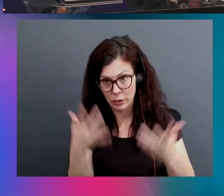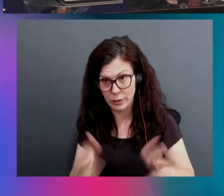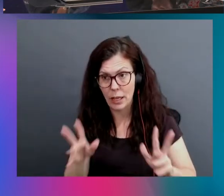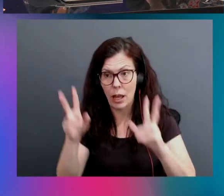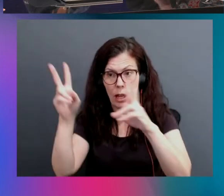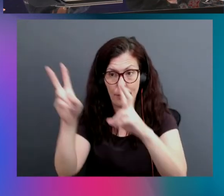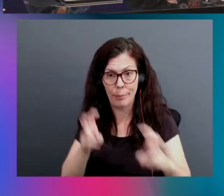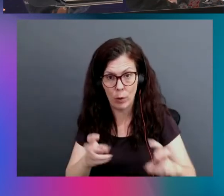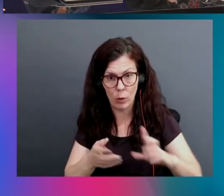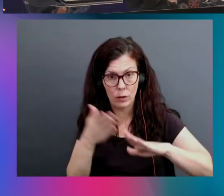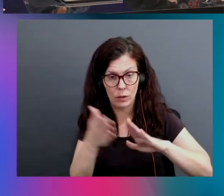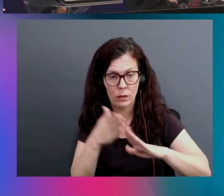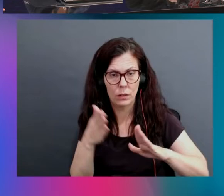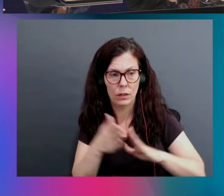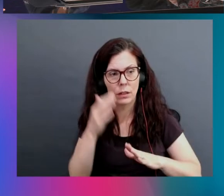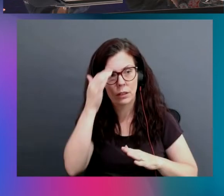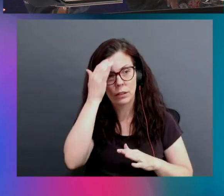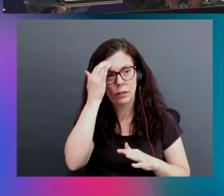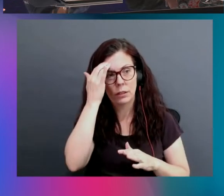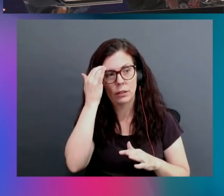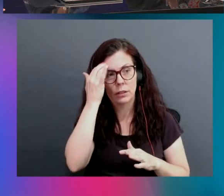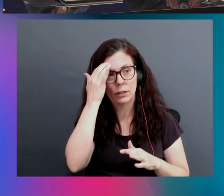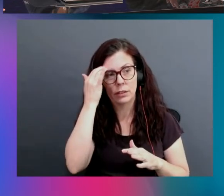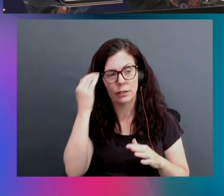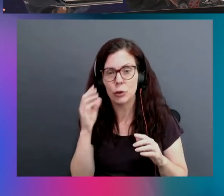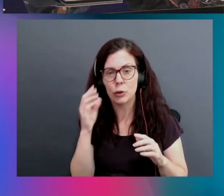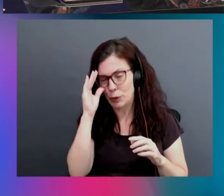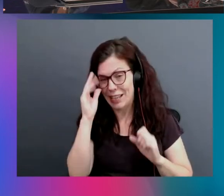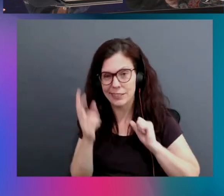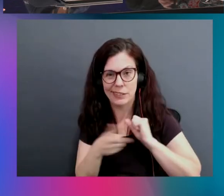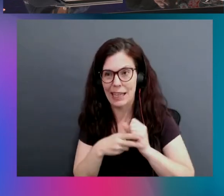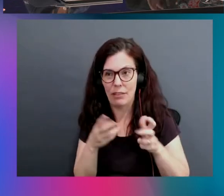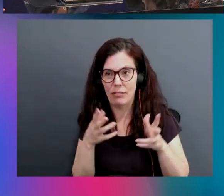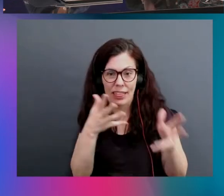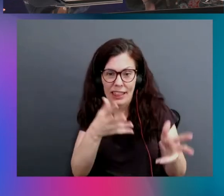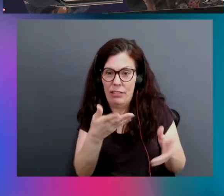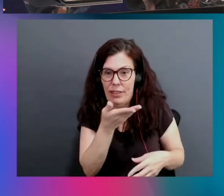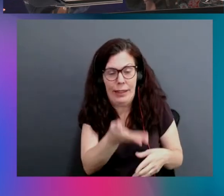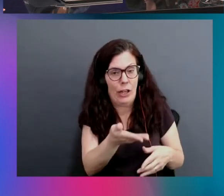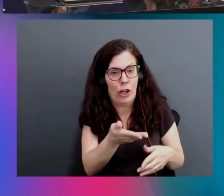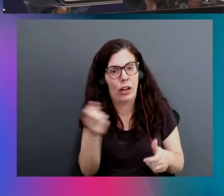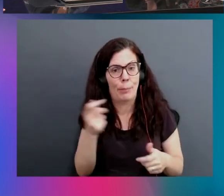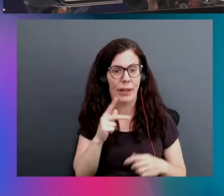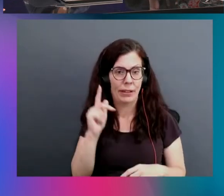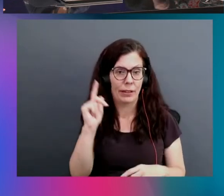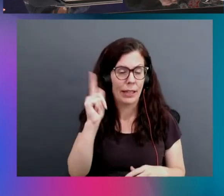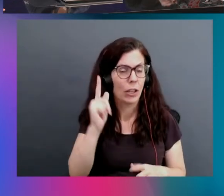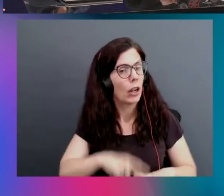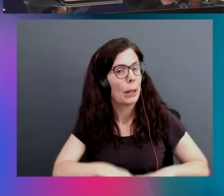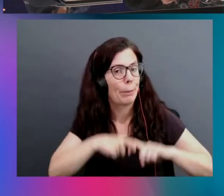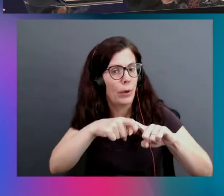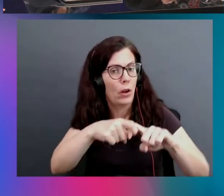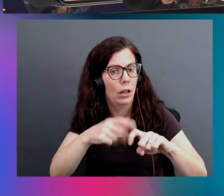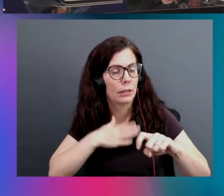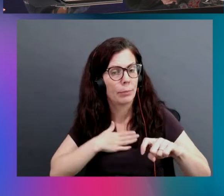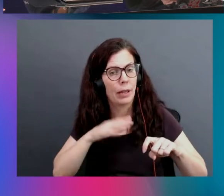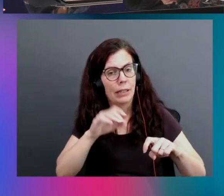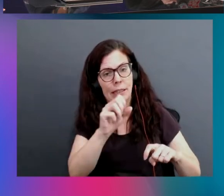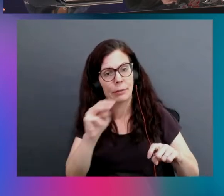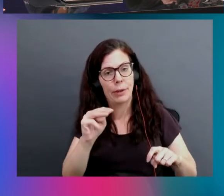really, you can save your state. I can leave all this as is. It will pause my SageMaker Studio